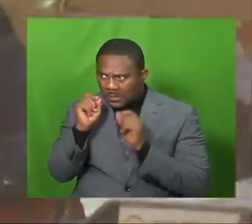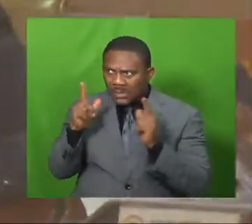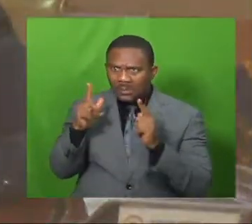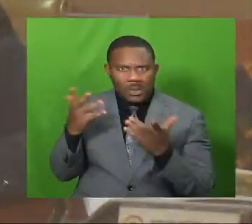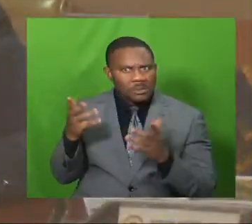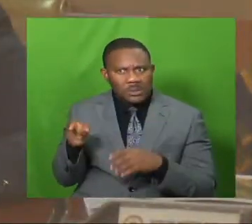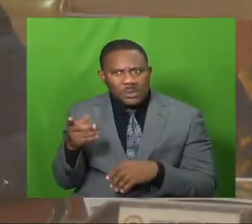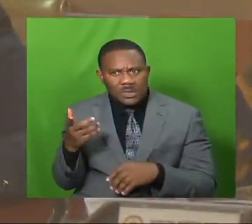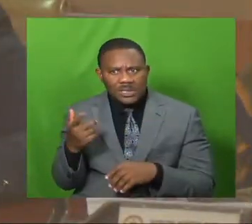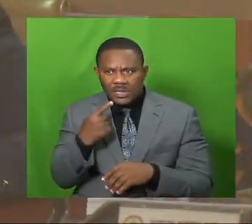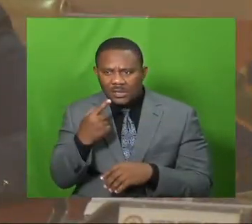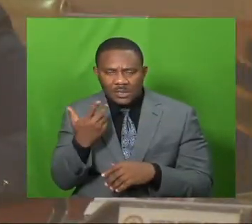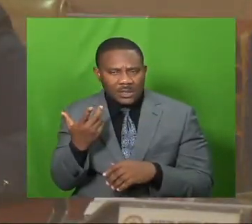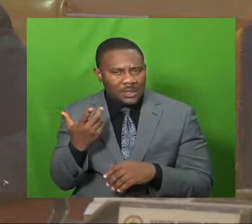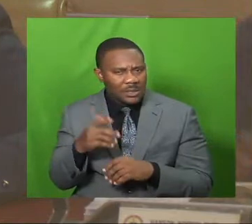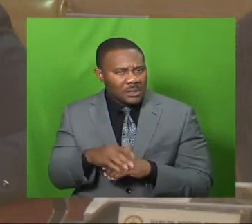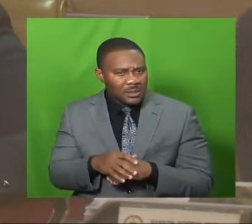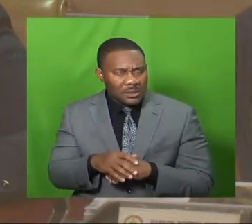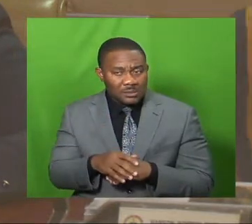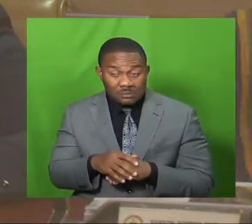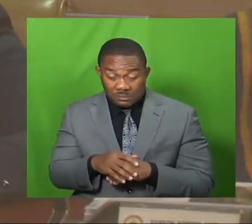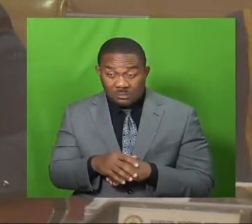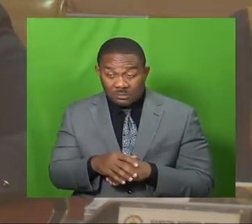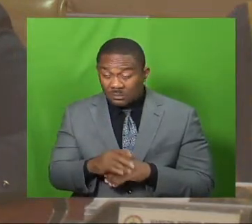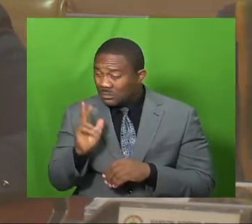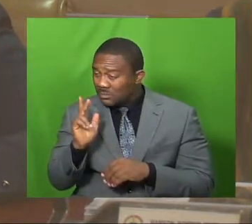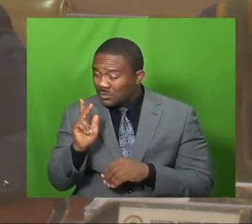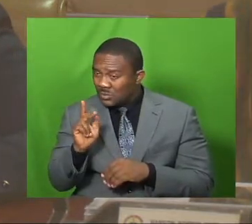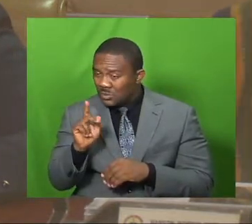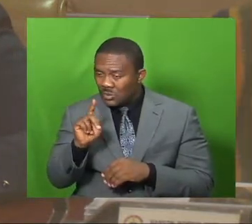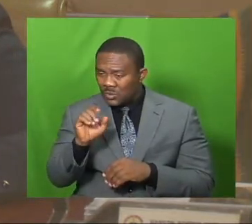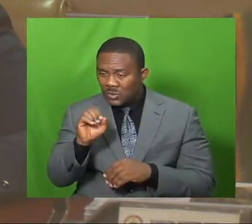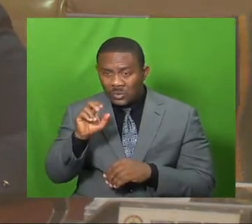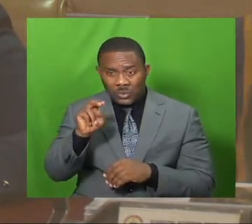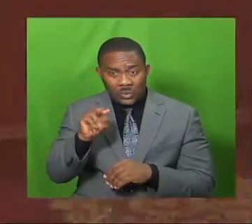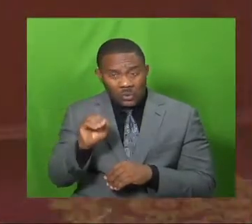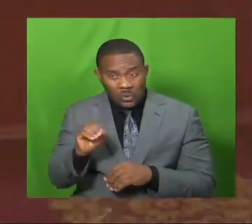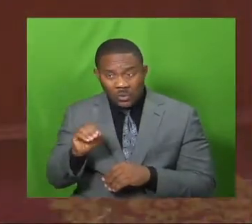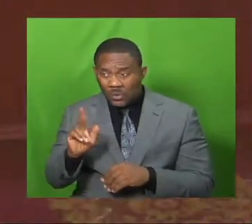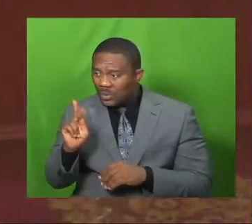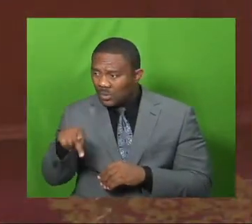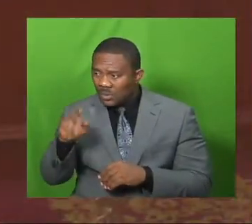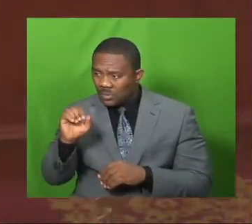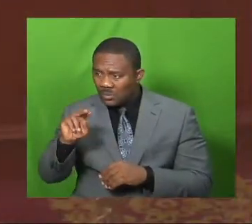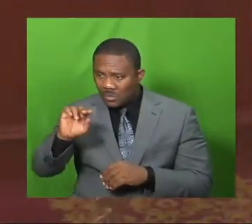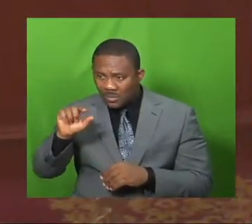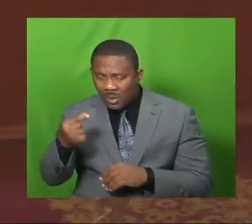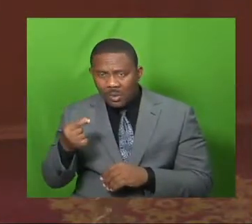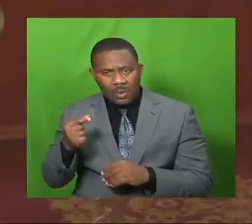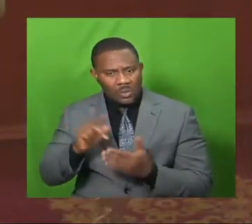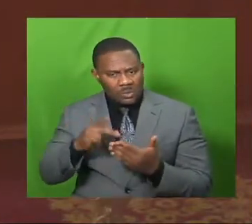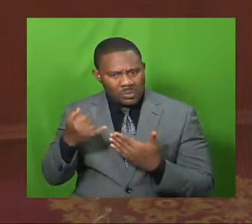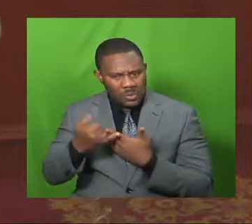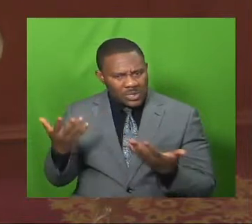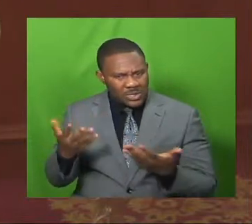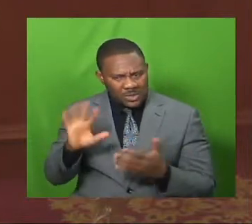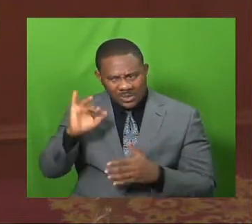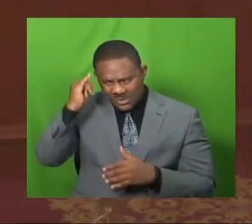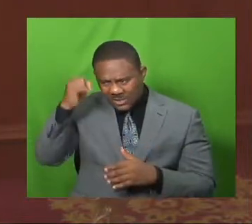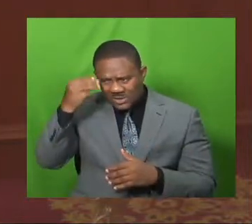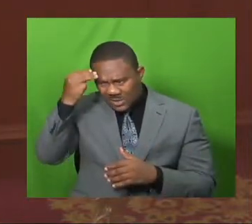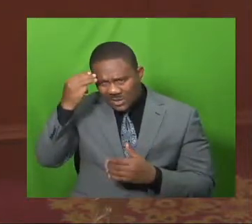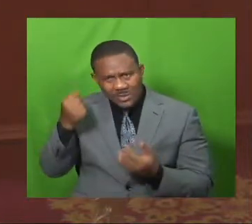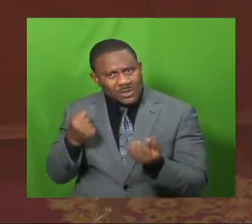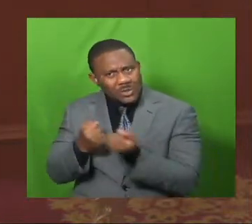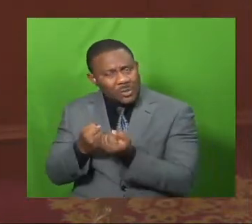was speaking about Tono and Kong. Tono and Kong projects were financed by His Excellency John Dramani Mahama through the Ghana